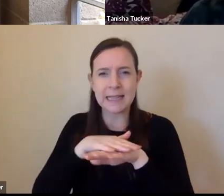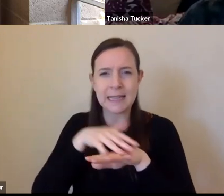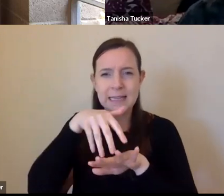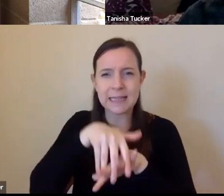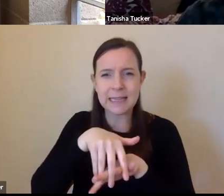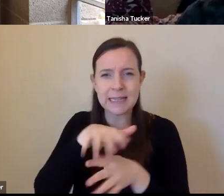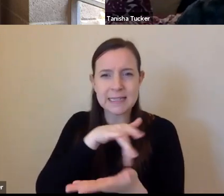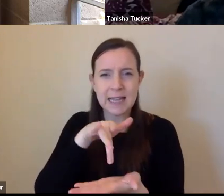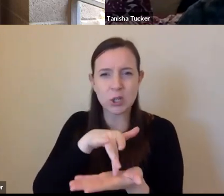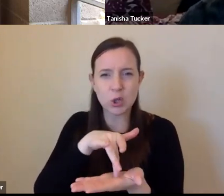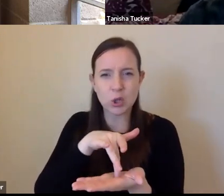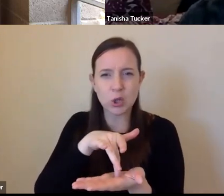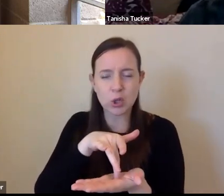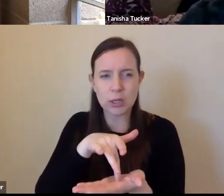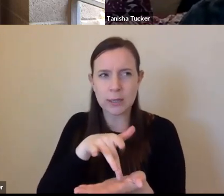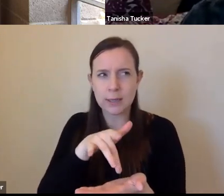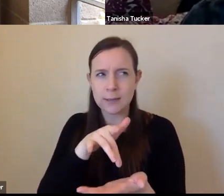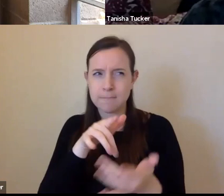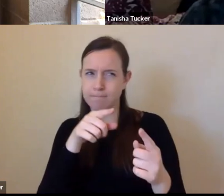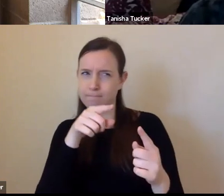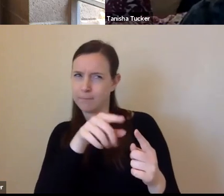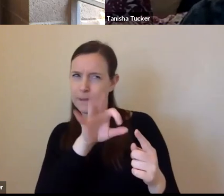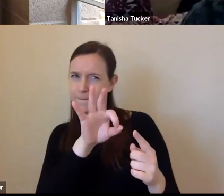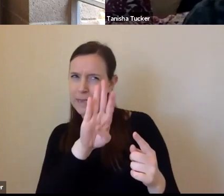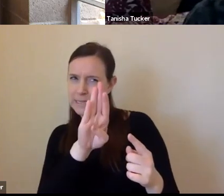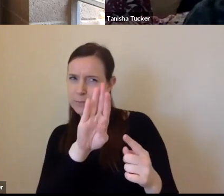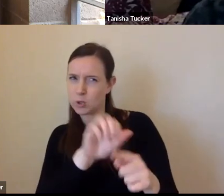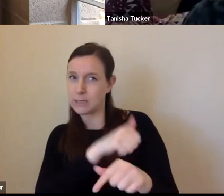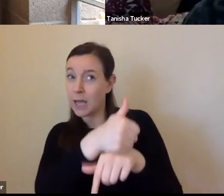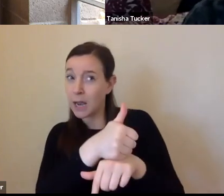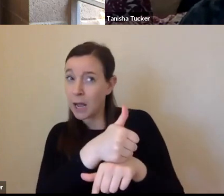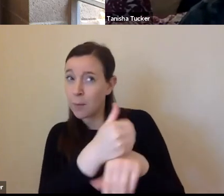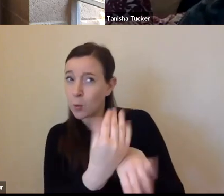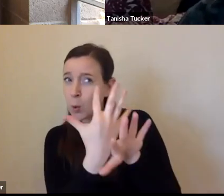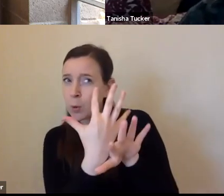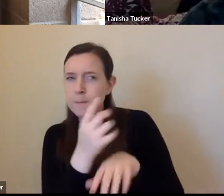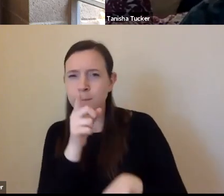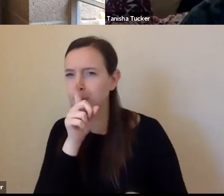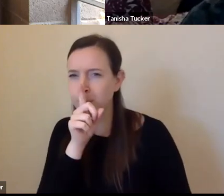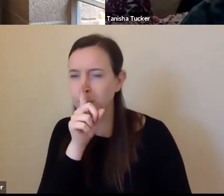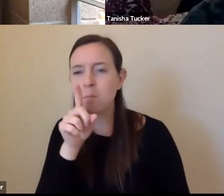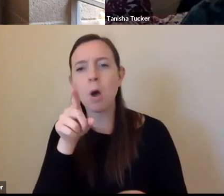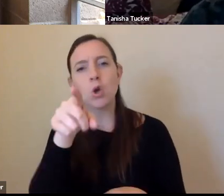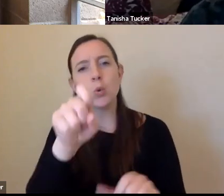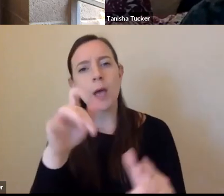page. But, you can also get in contact with them. This is something like they do